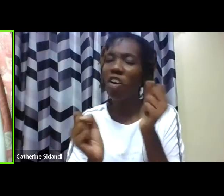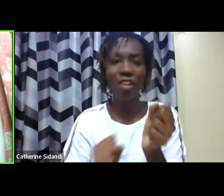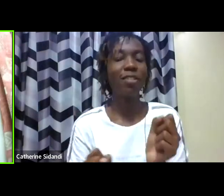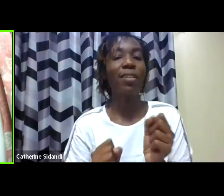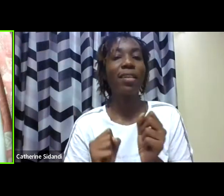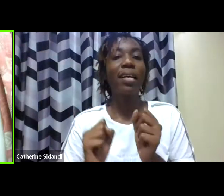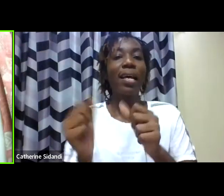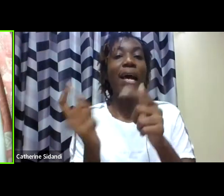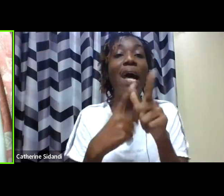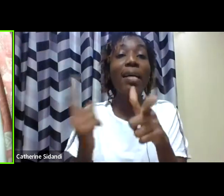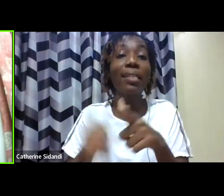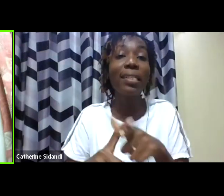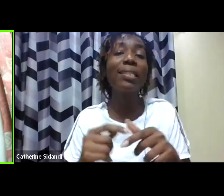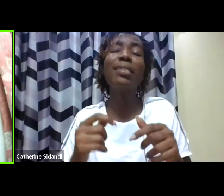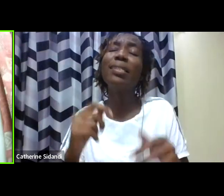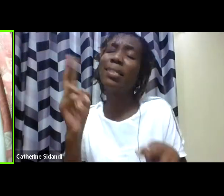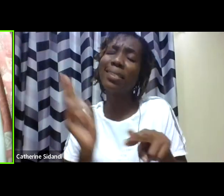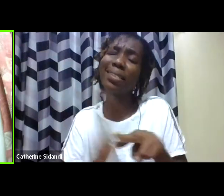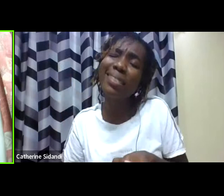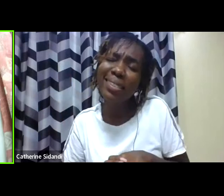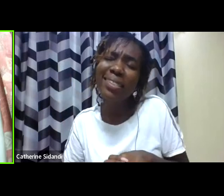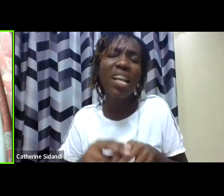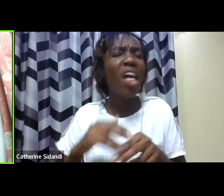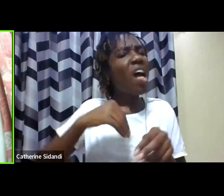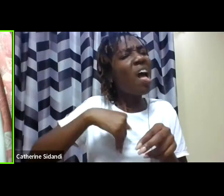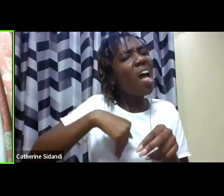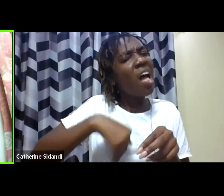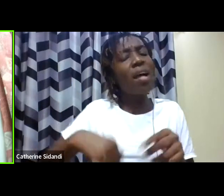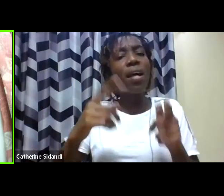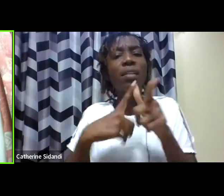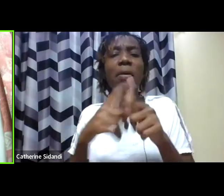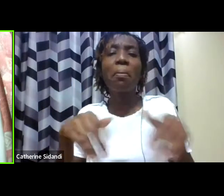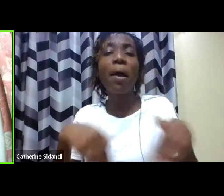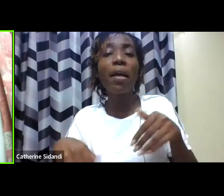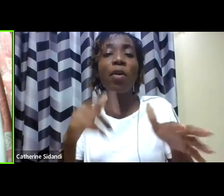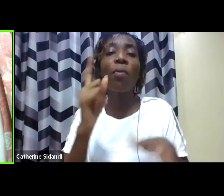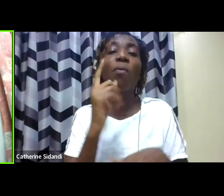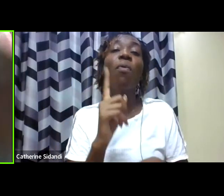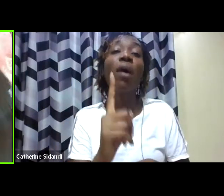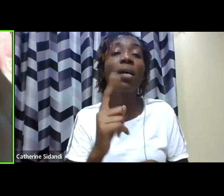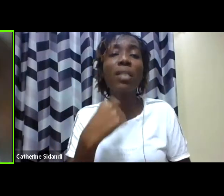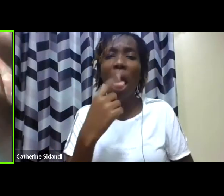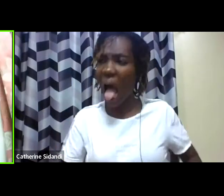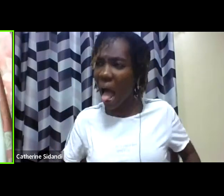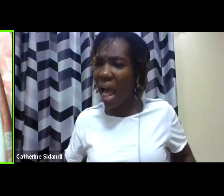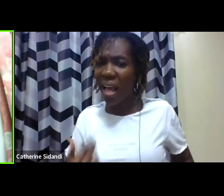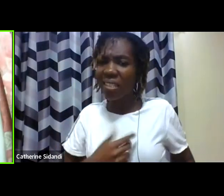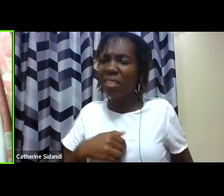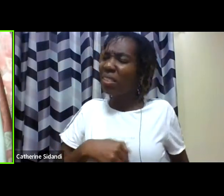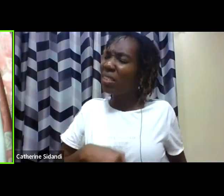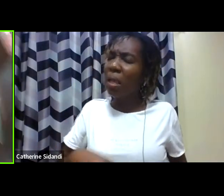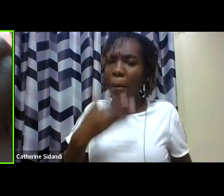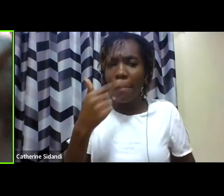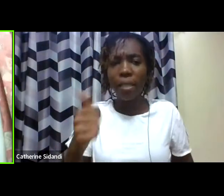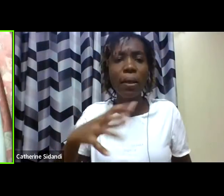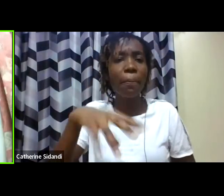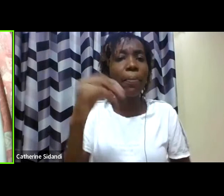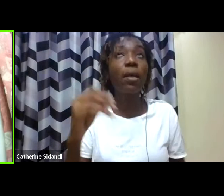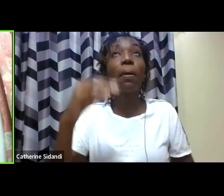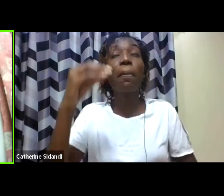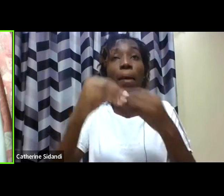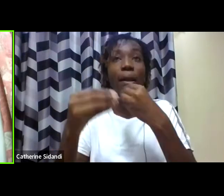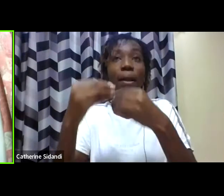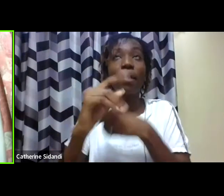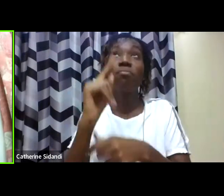they were hungry. One monkey decided, we are dying of hunger here. Let's pick this banana. So going up